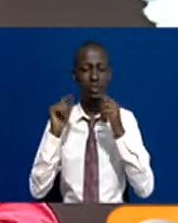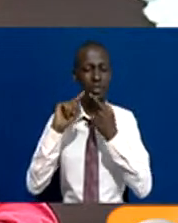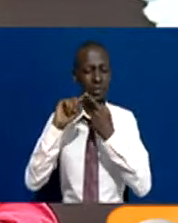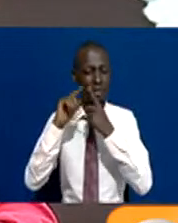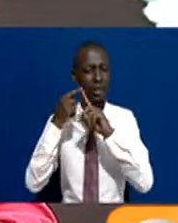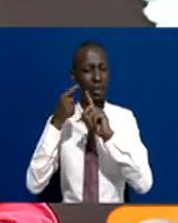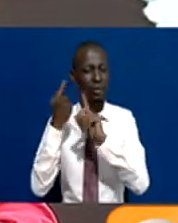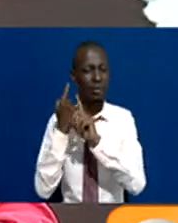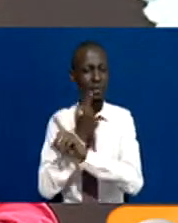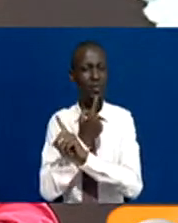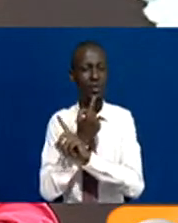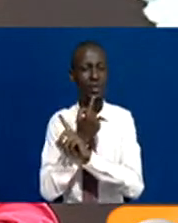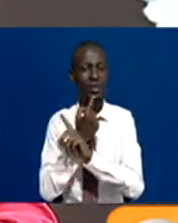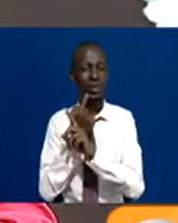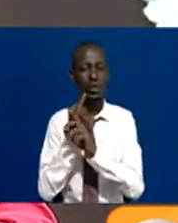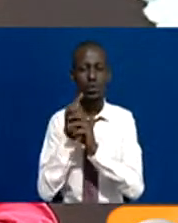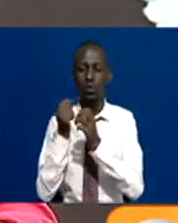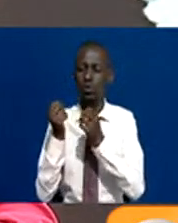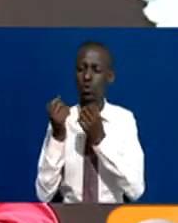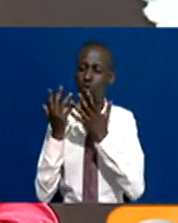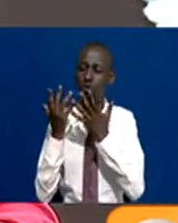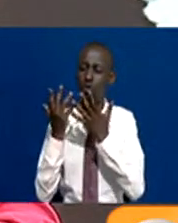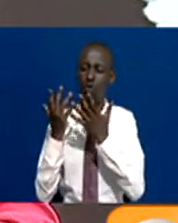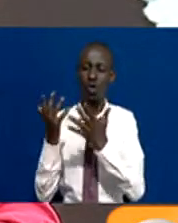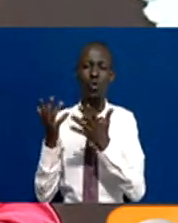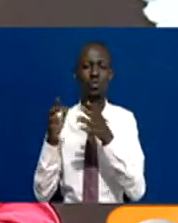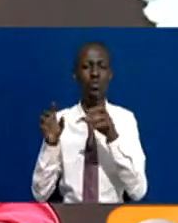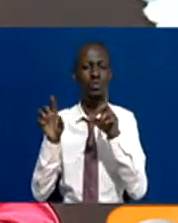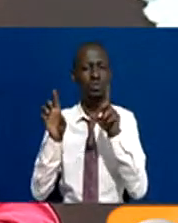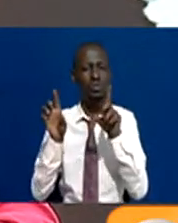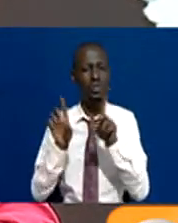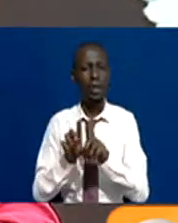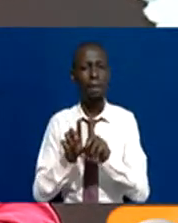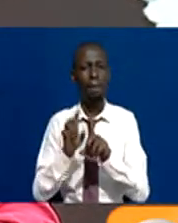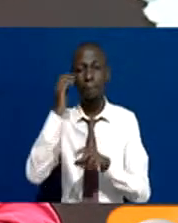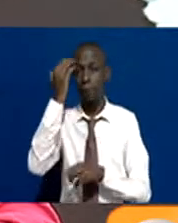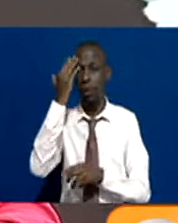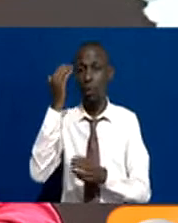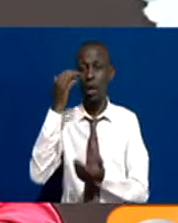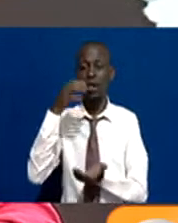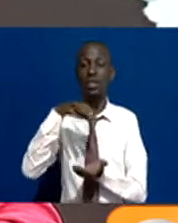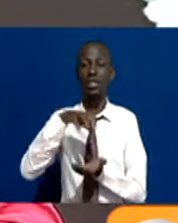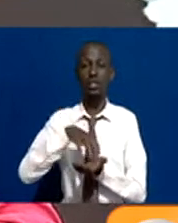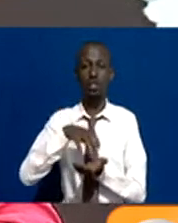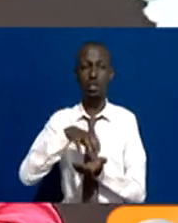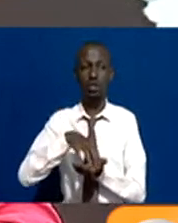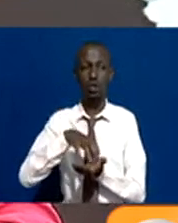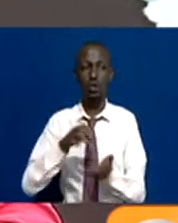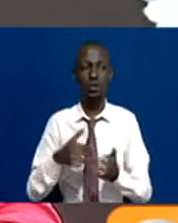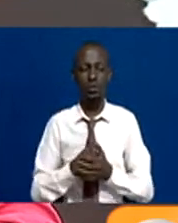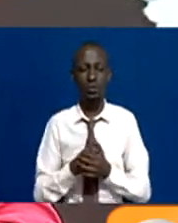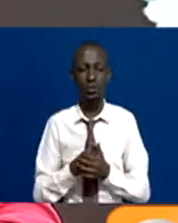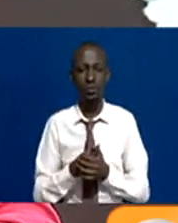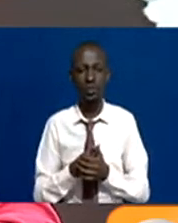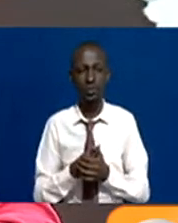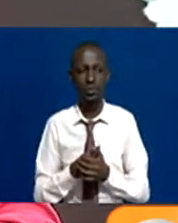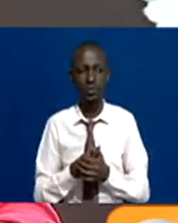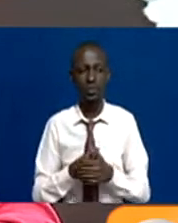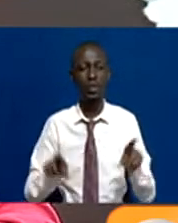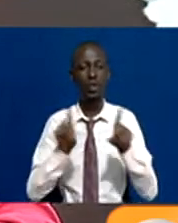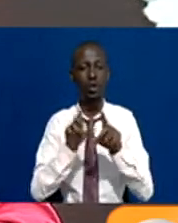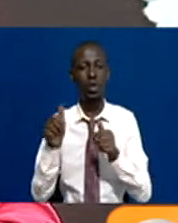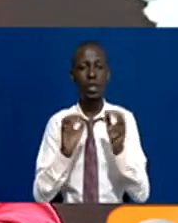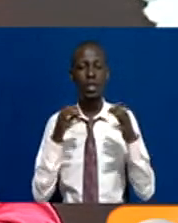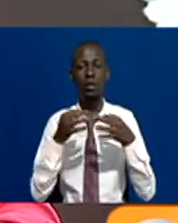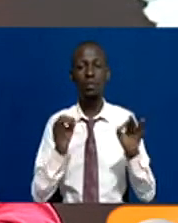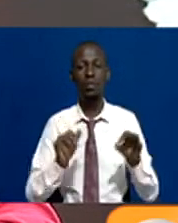what they told her, stay. Right. Because the status. And then also we have some family members